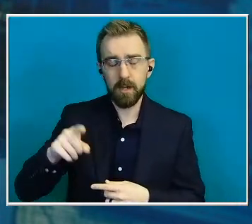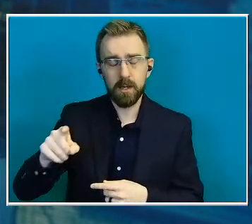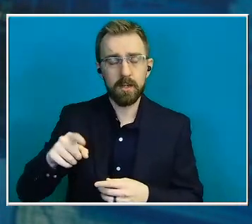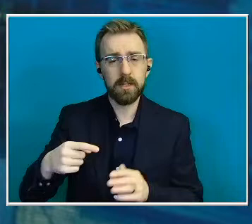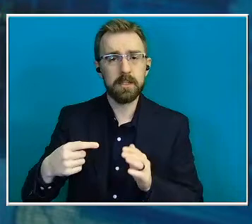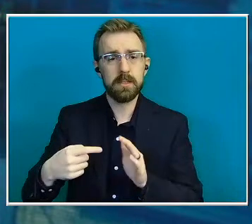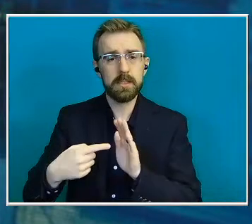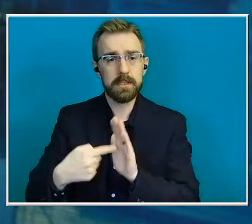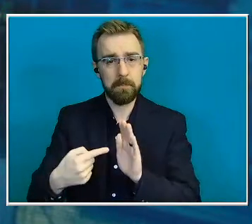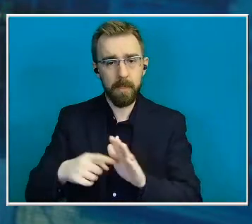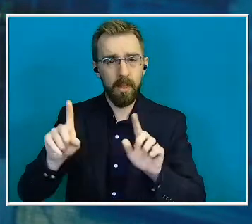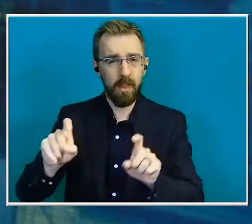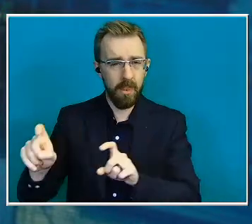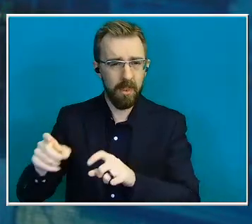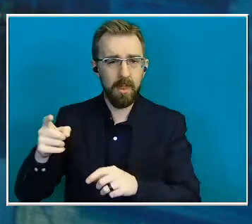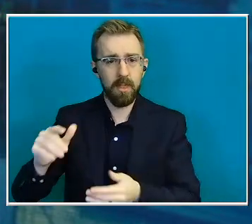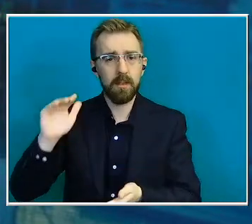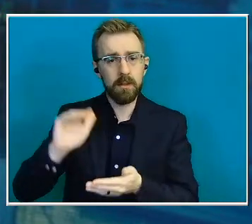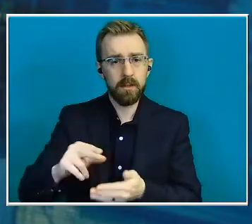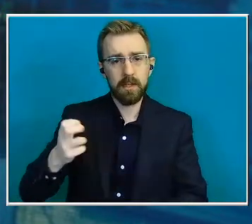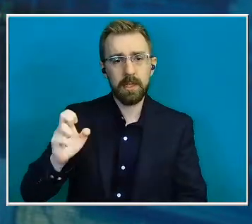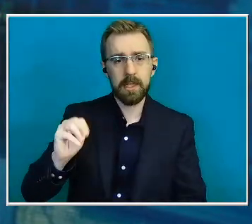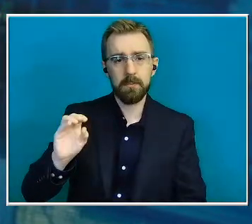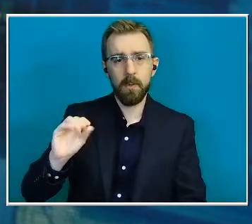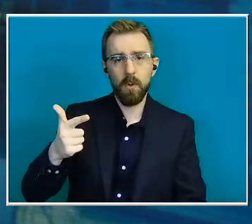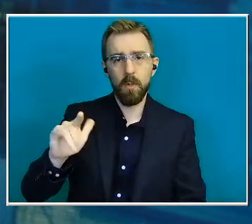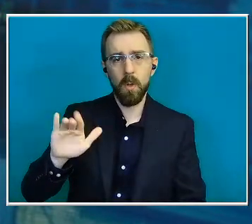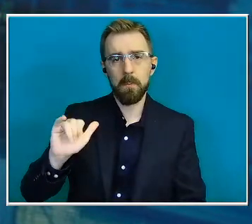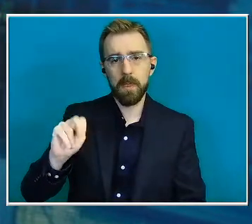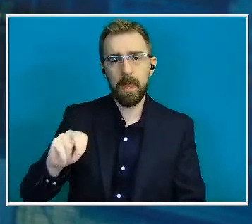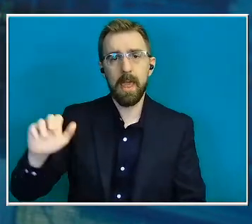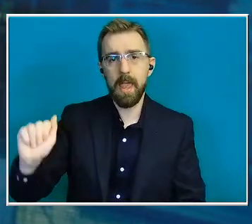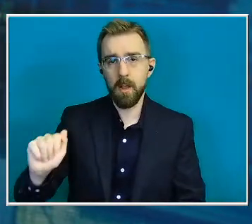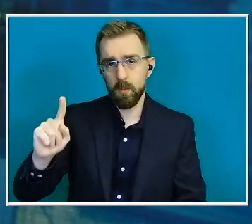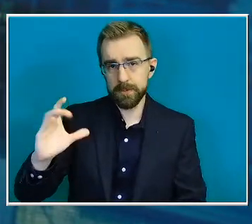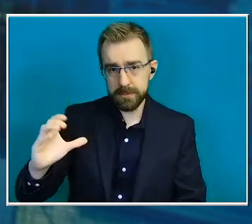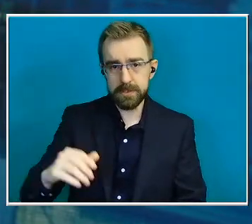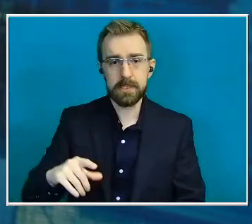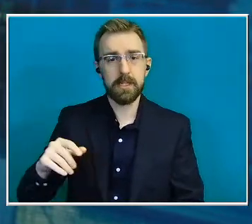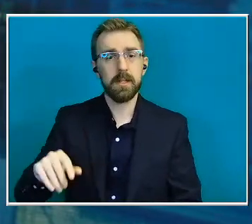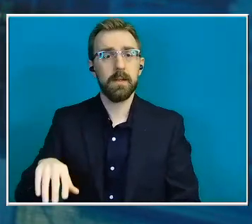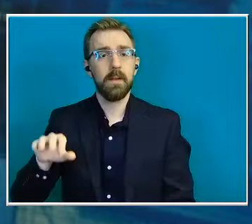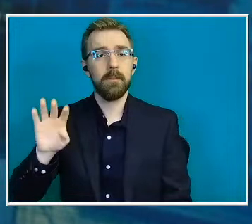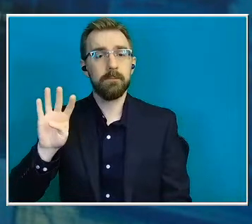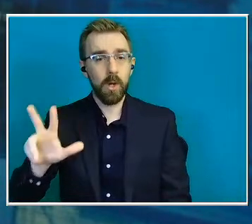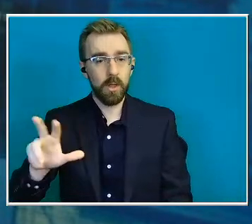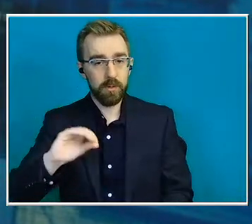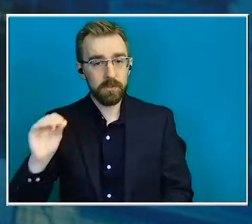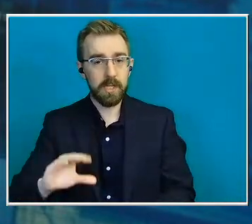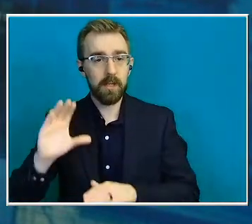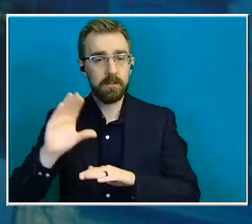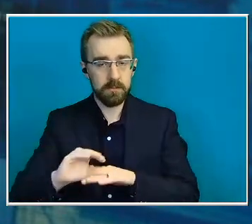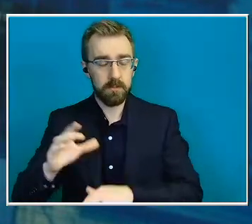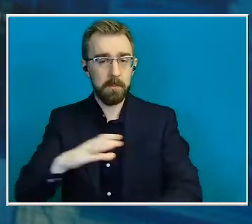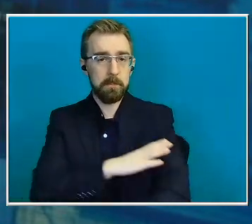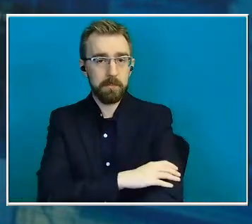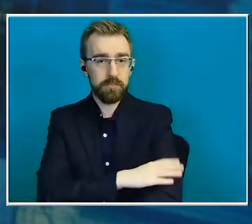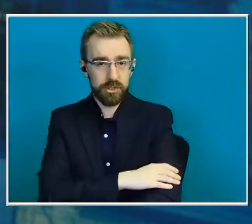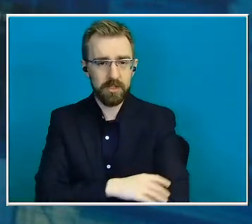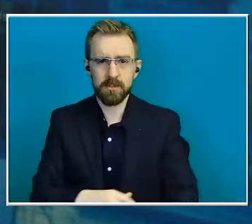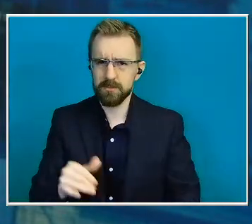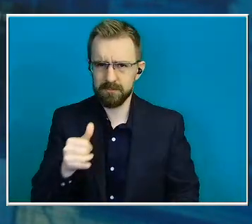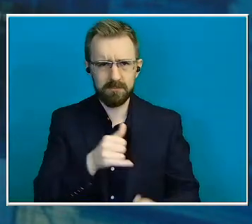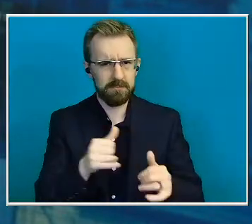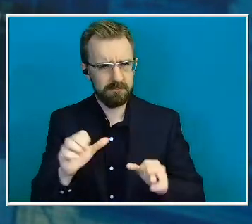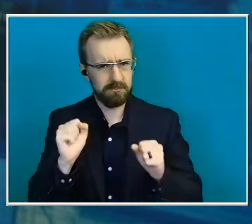their hemoglobin A1C, 43% lowered their blood pressure. That's pretty significant results. And like Christina